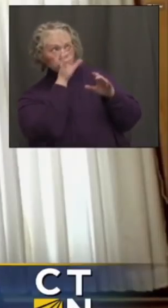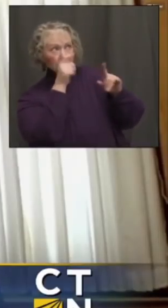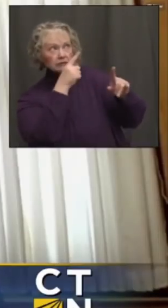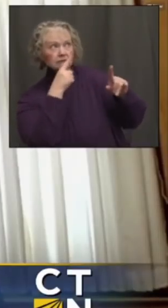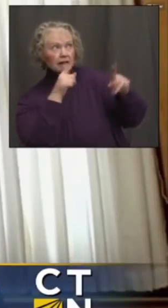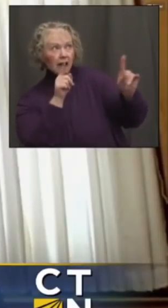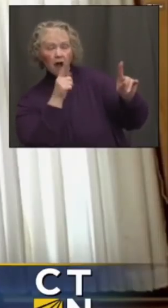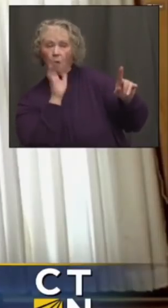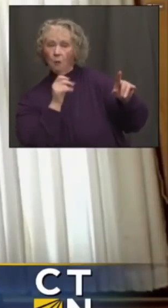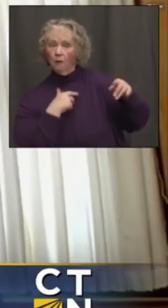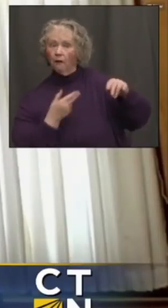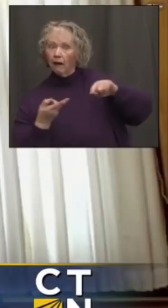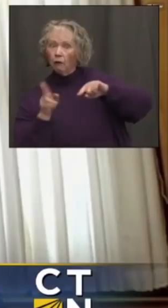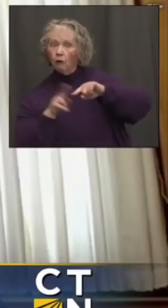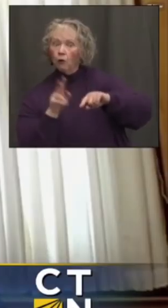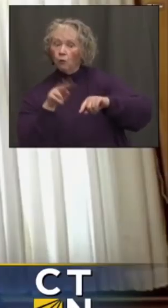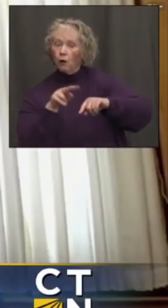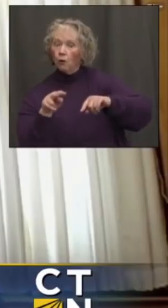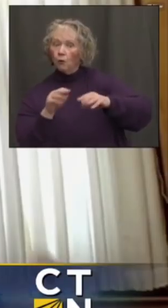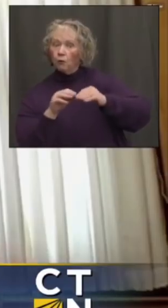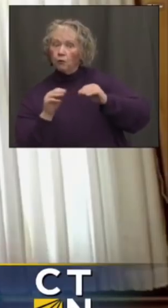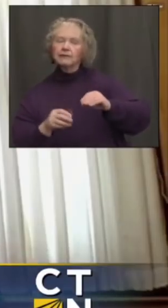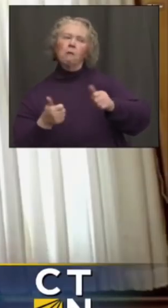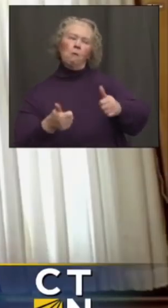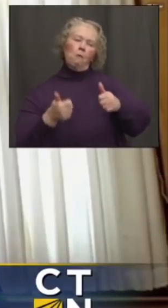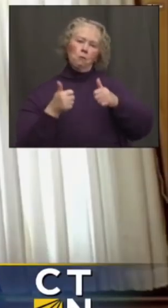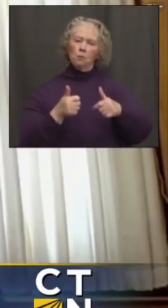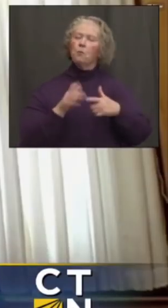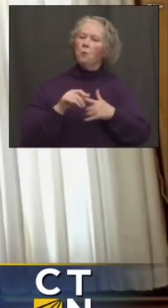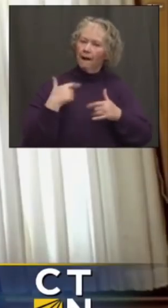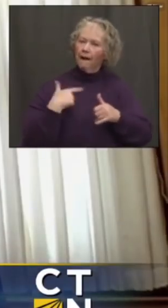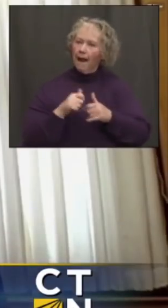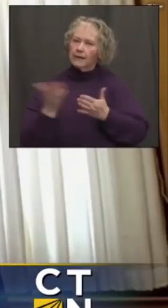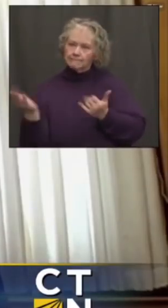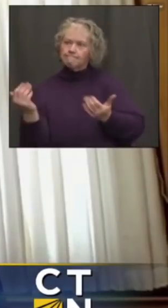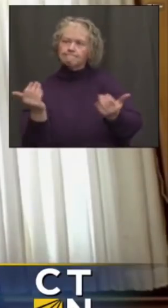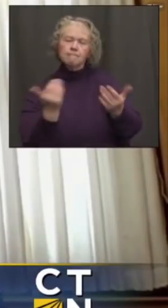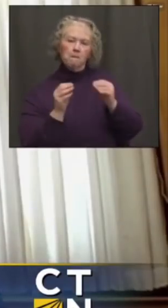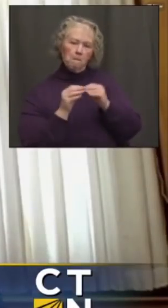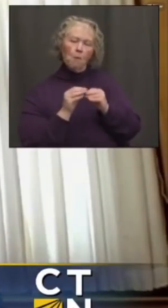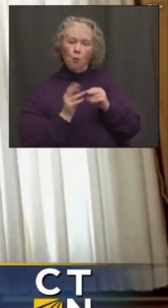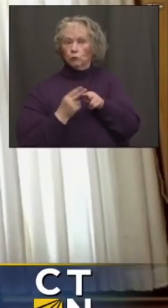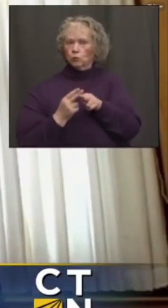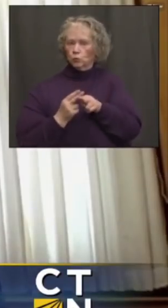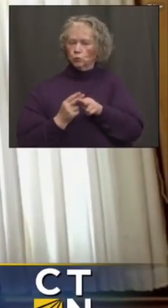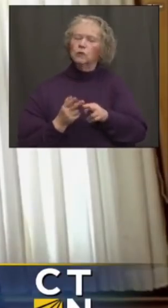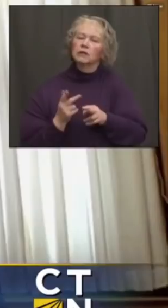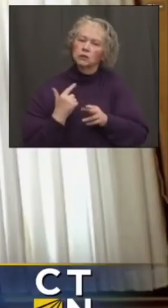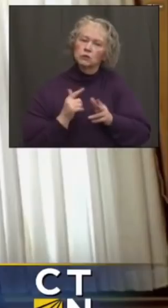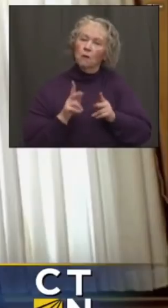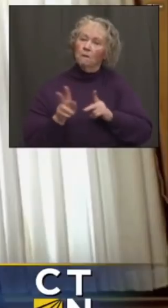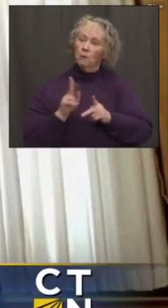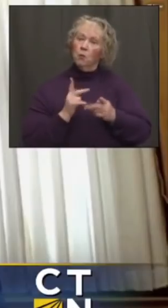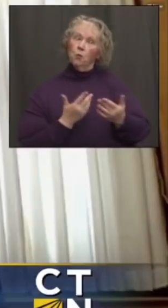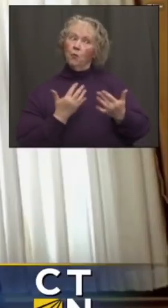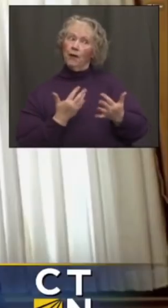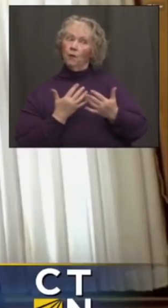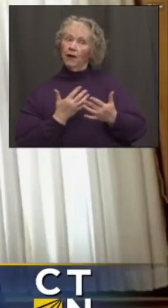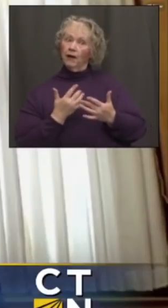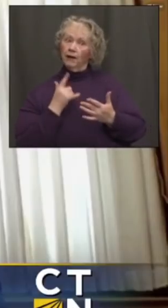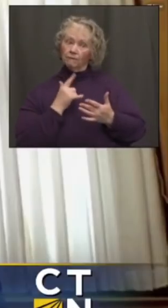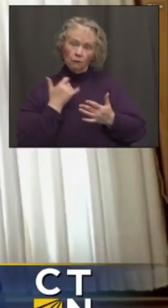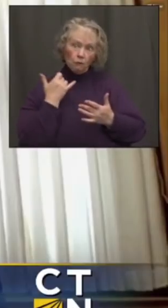and appointment requests coming in than we have doses to supply them and appointments to supply them. But we're getting through that. In the announcement